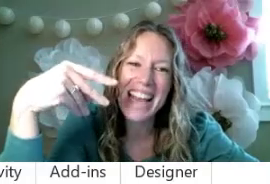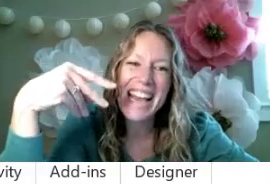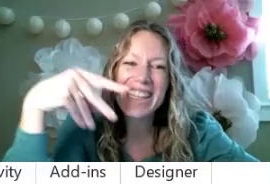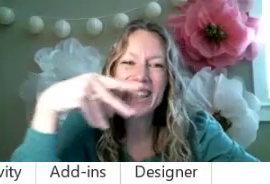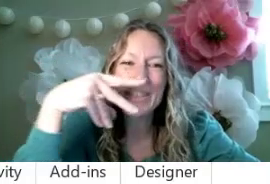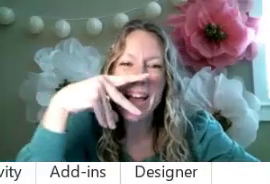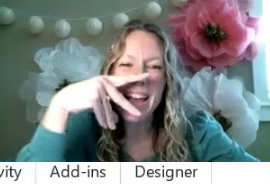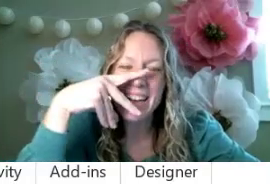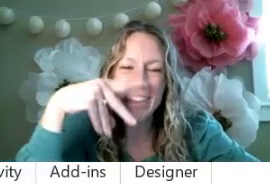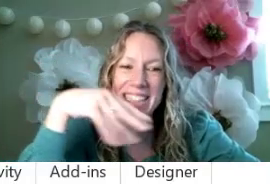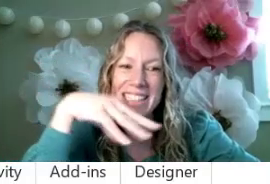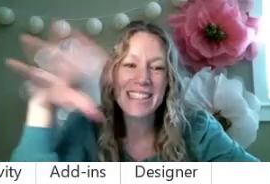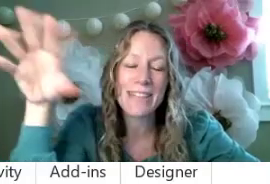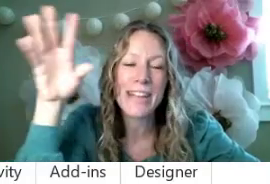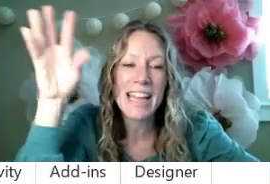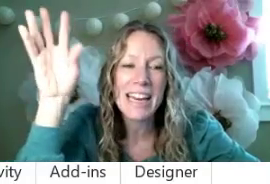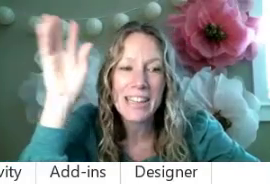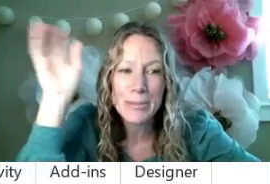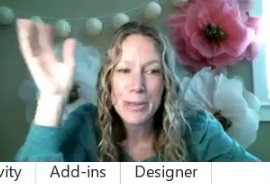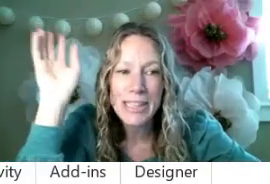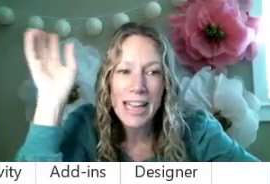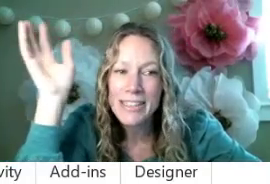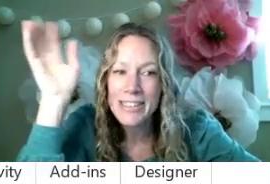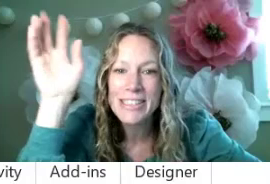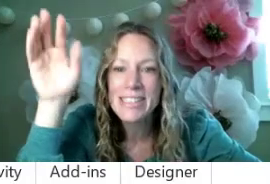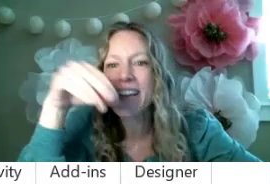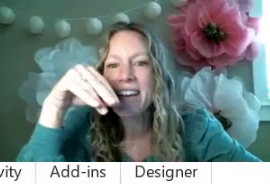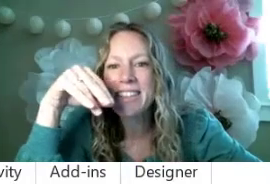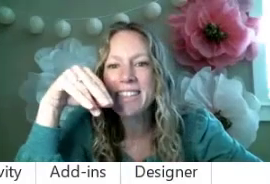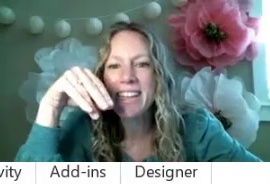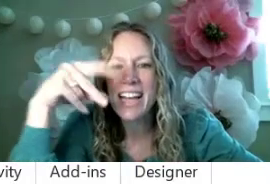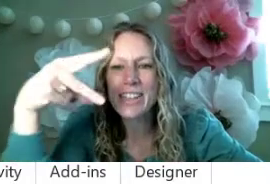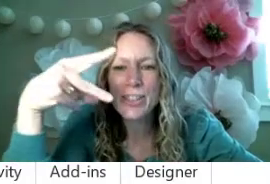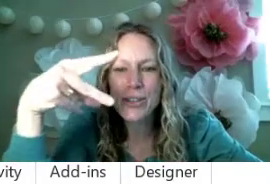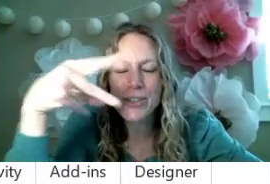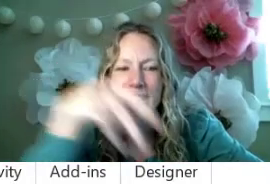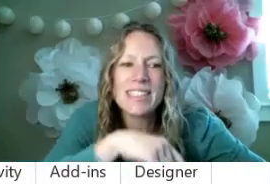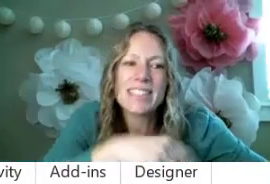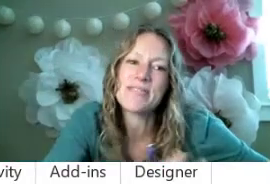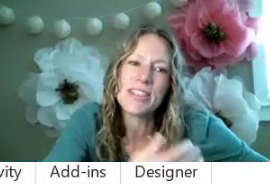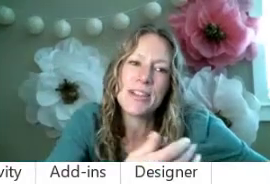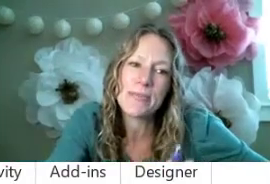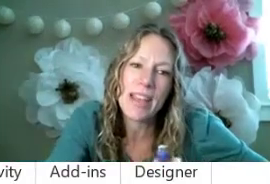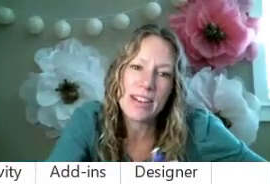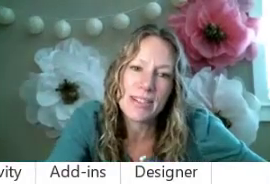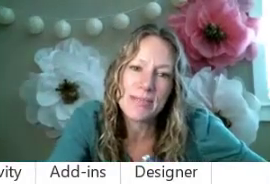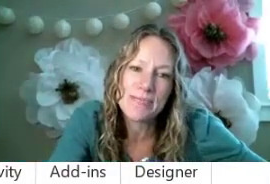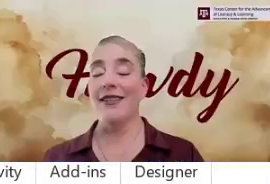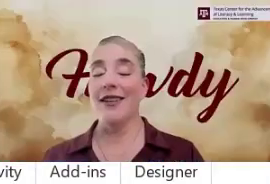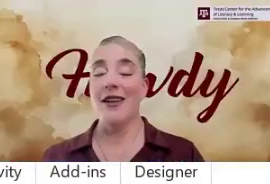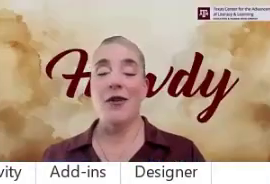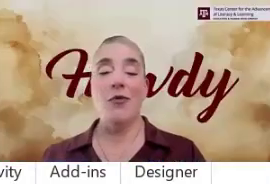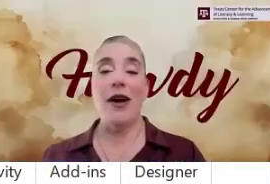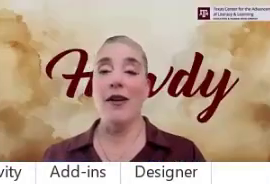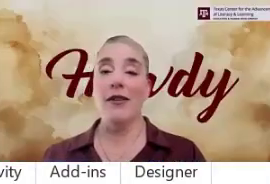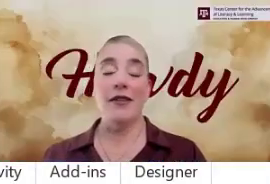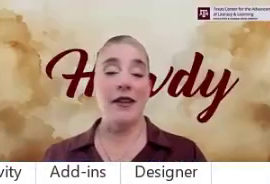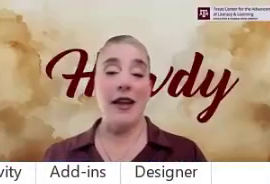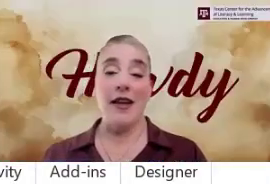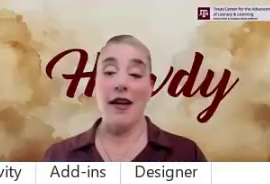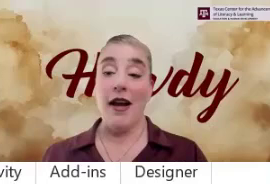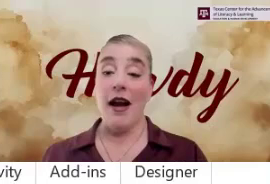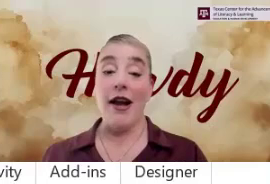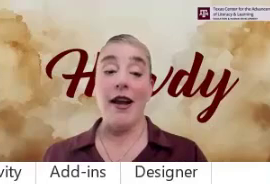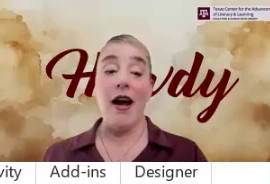questions? So that's why I eventually just said, forget it. I'll just put the titles because then I had 2 questions. So I don't know. Yeah.